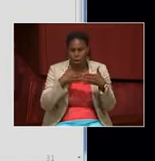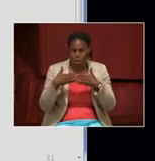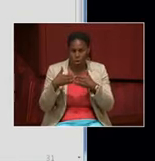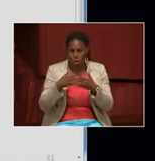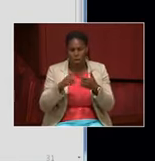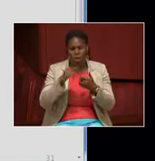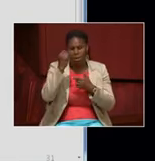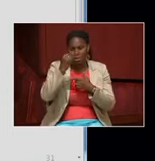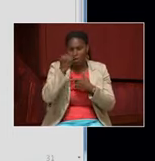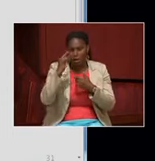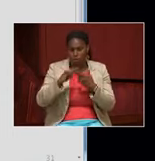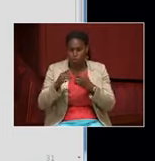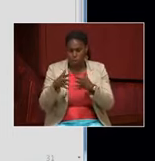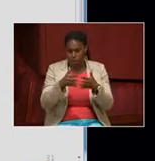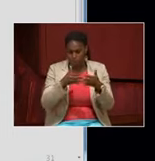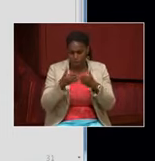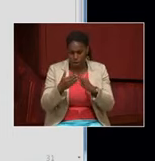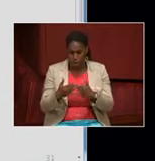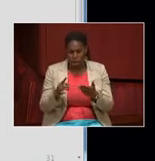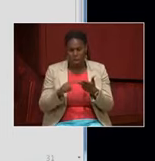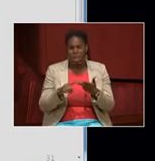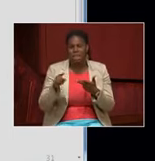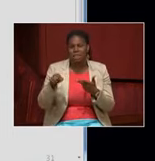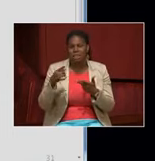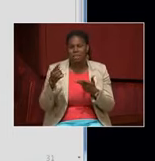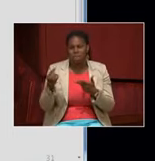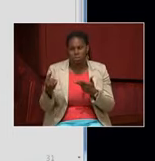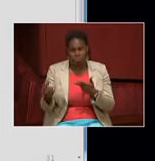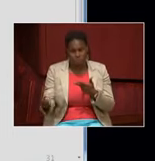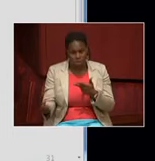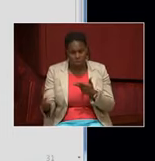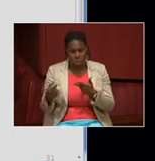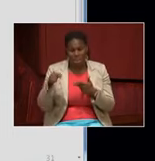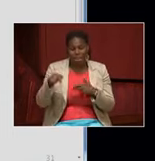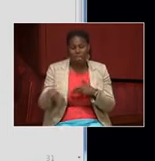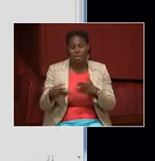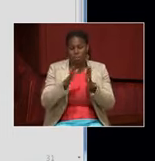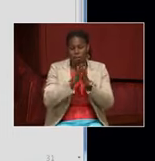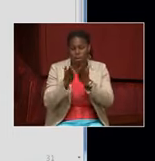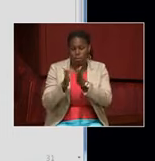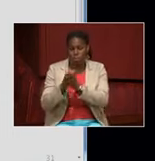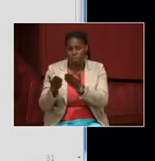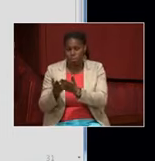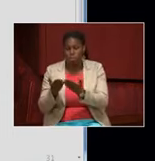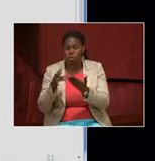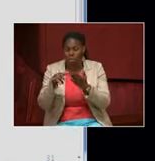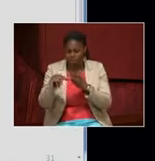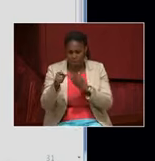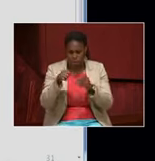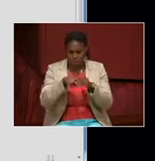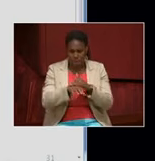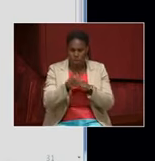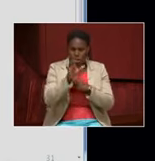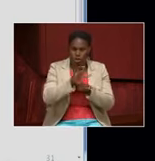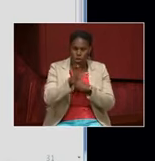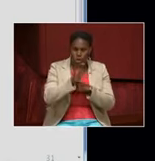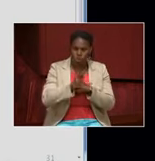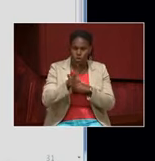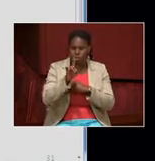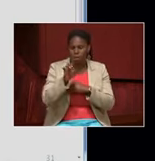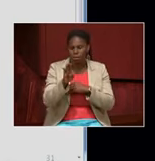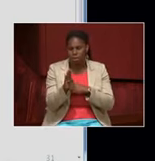to America, this is what we have done. These volumes are in the search databases. Now,